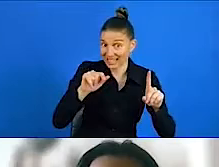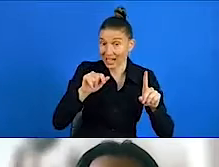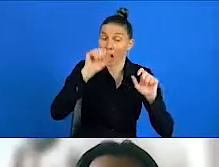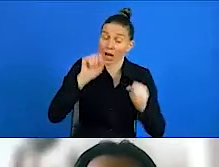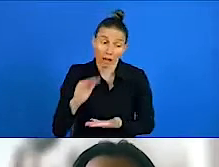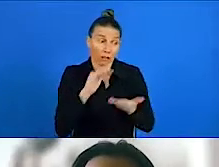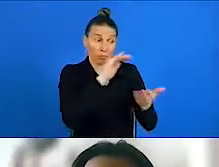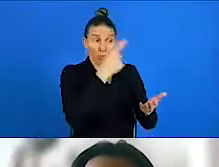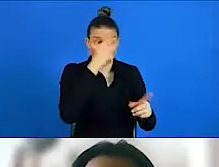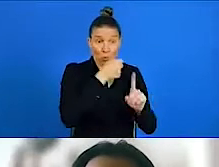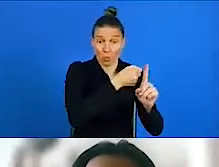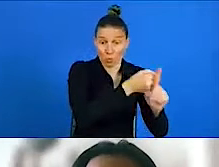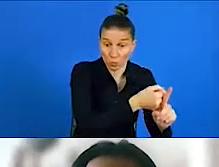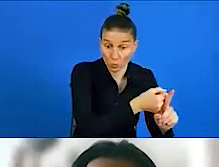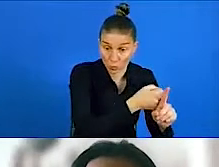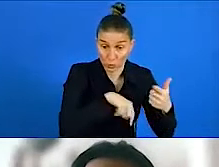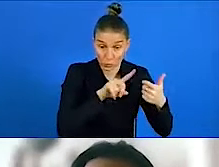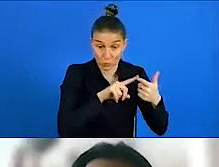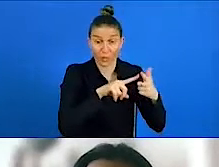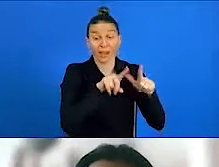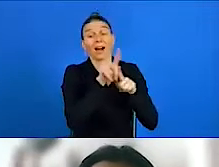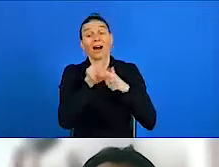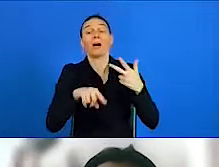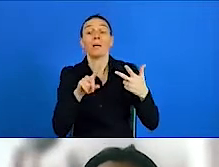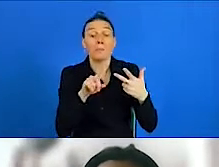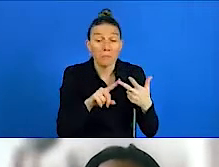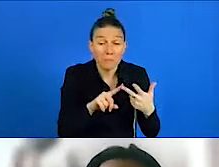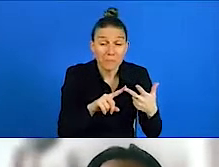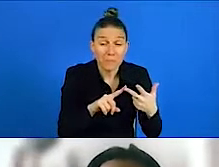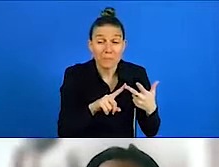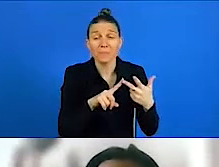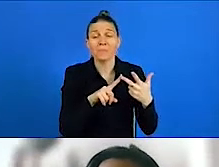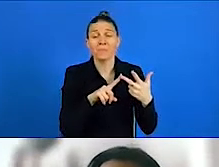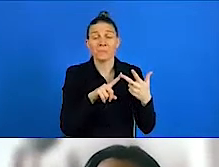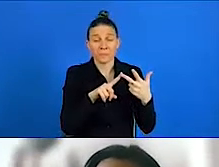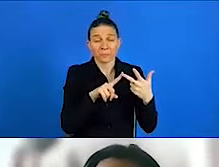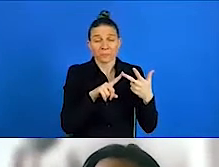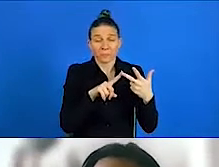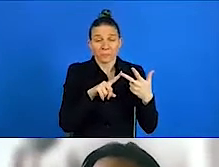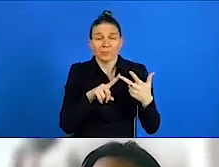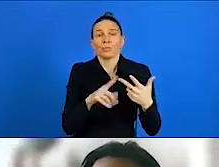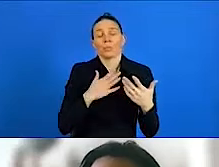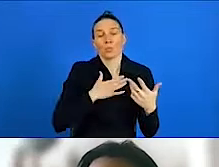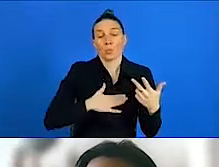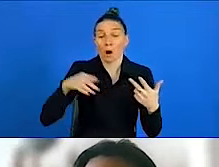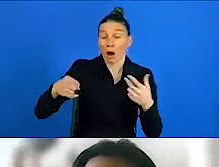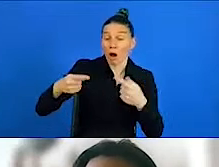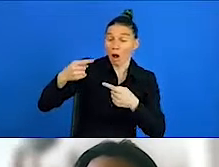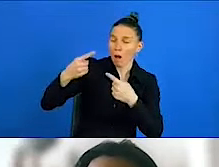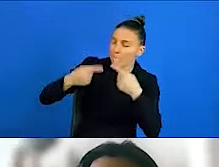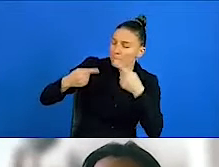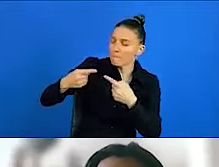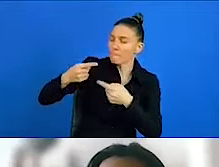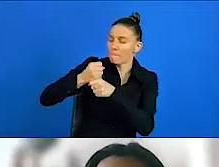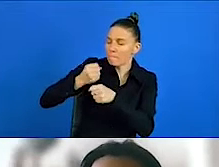And thirdly, to influence mainstream employment policies and strategies. So in the next 40 to 50 minutes, we